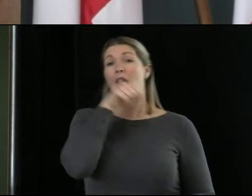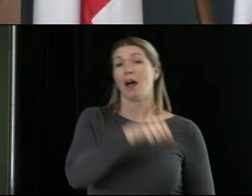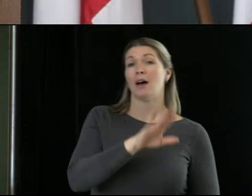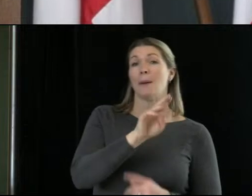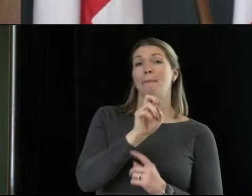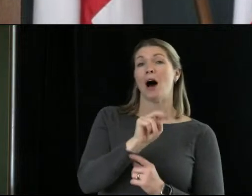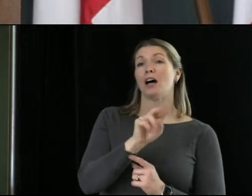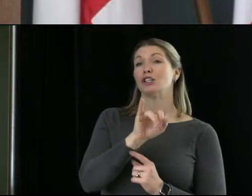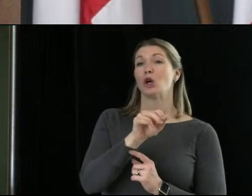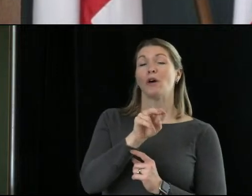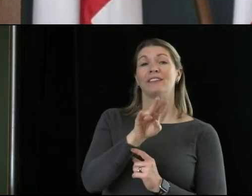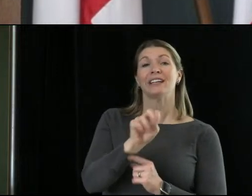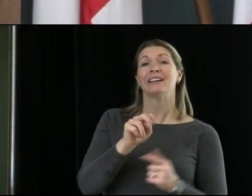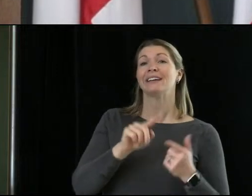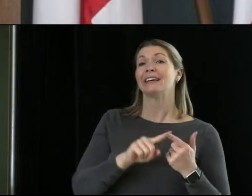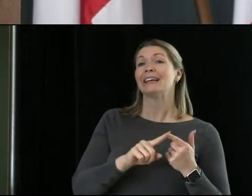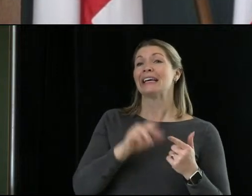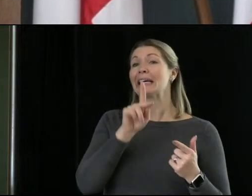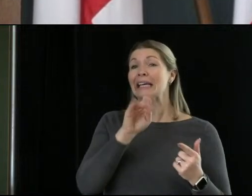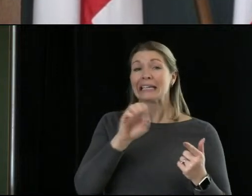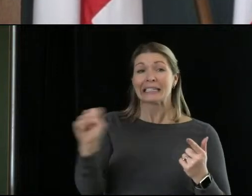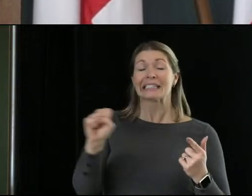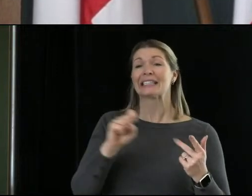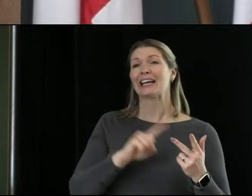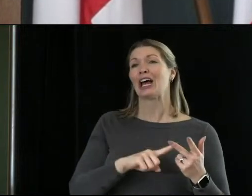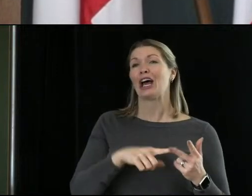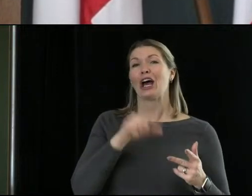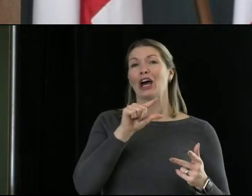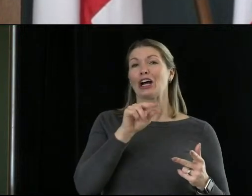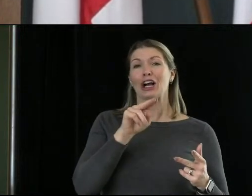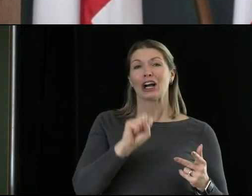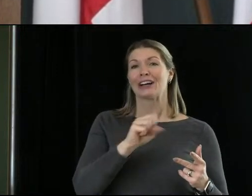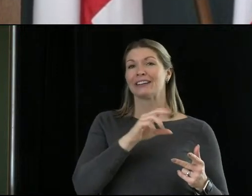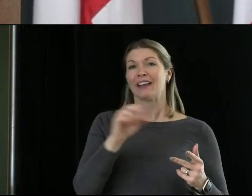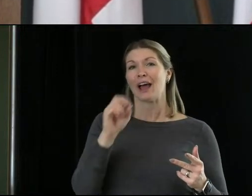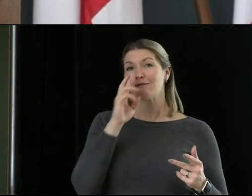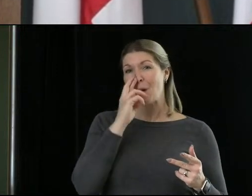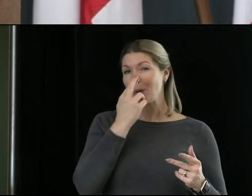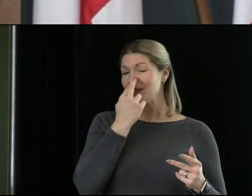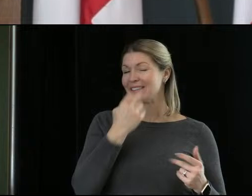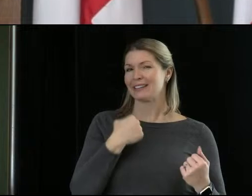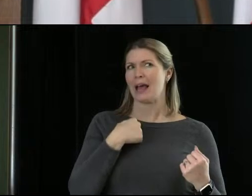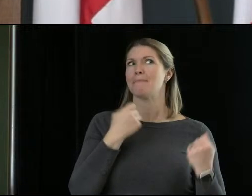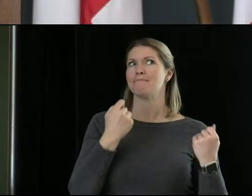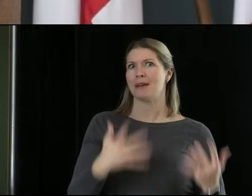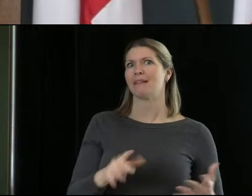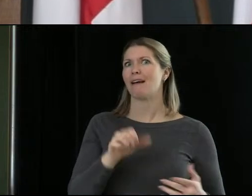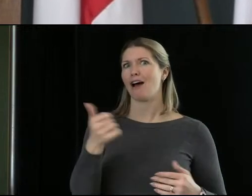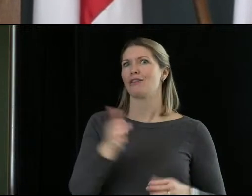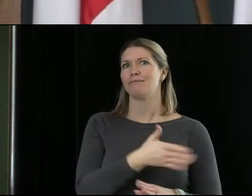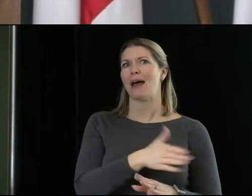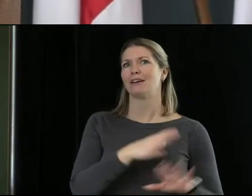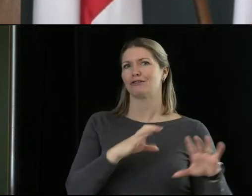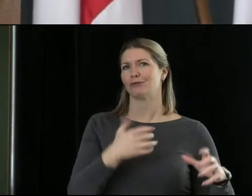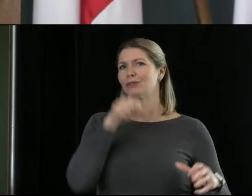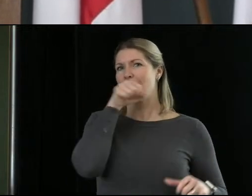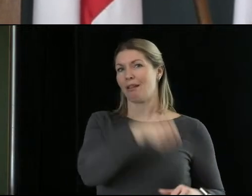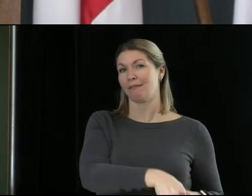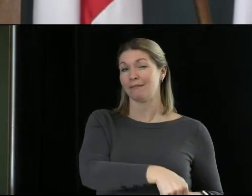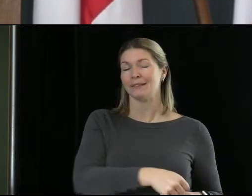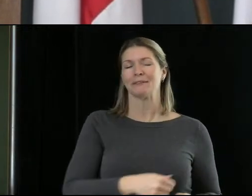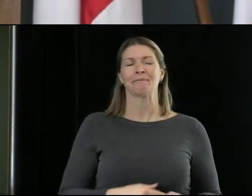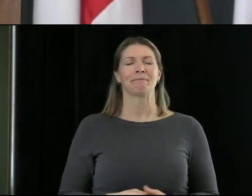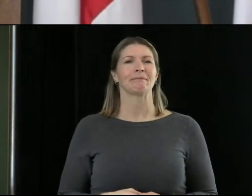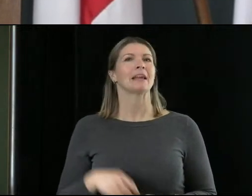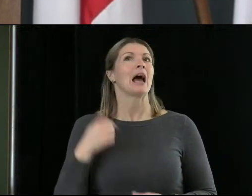Kiss, Guns N' Roses, among many more. We will never forget the time she went to the